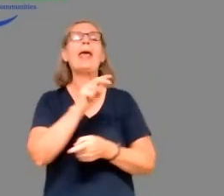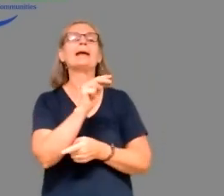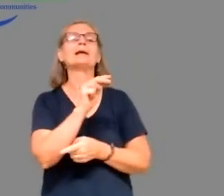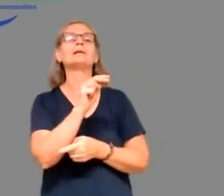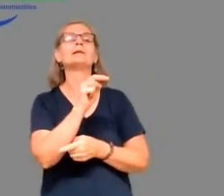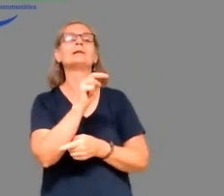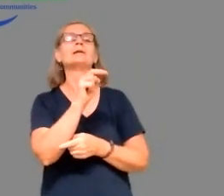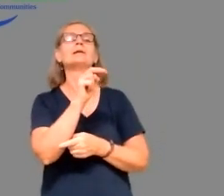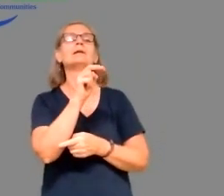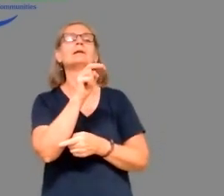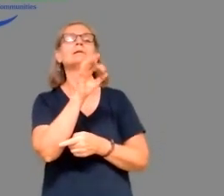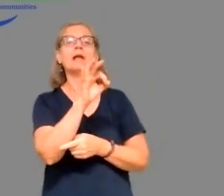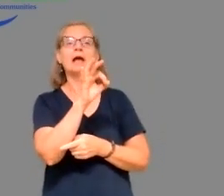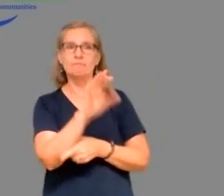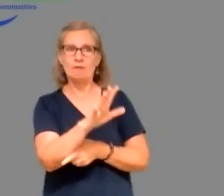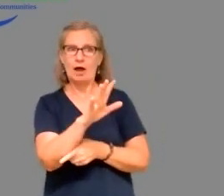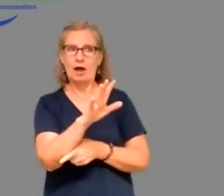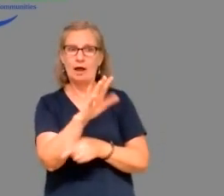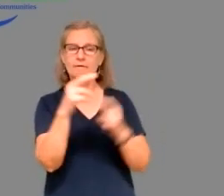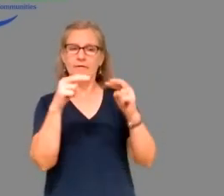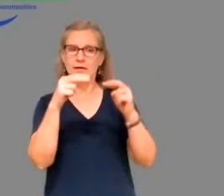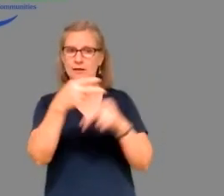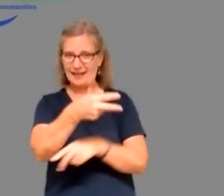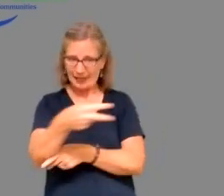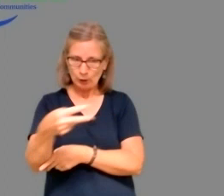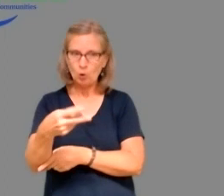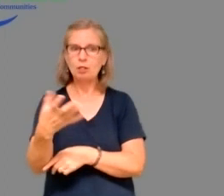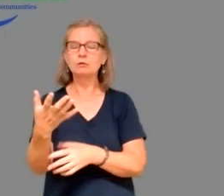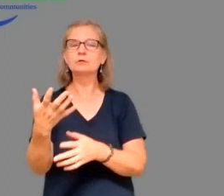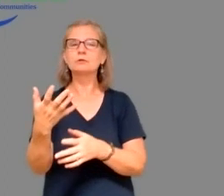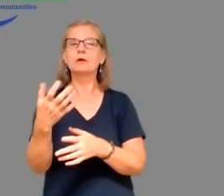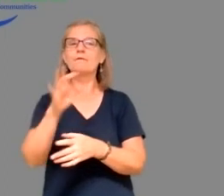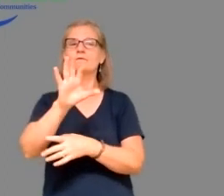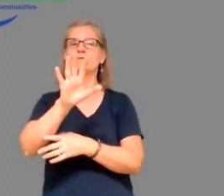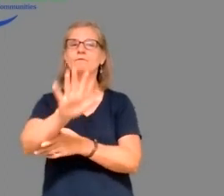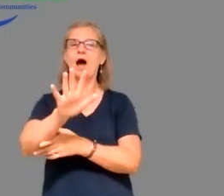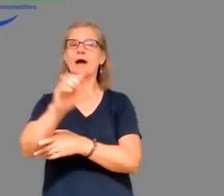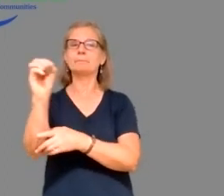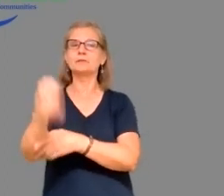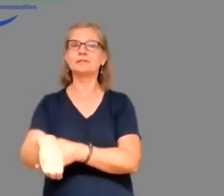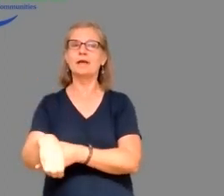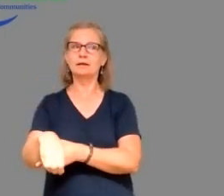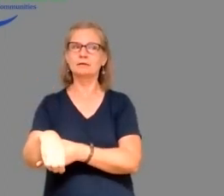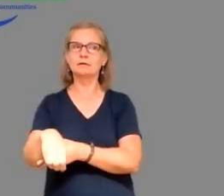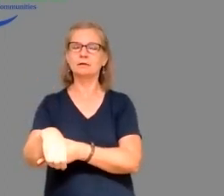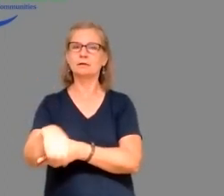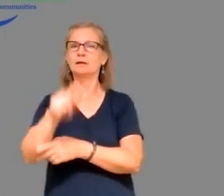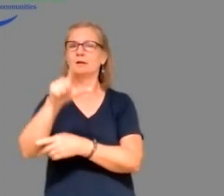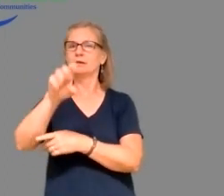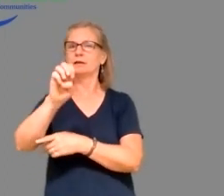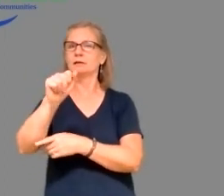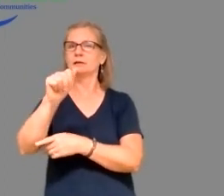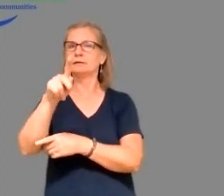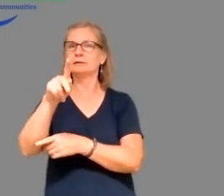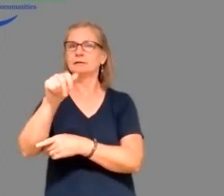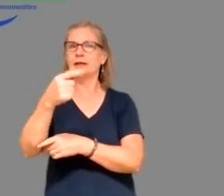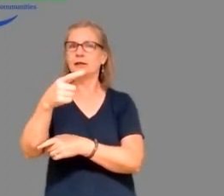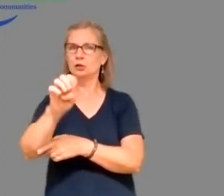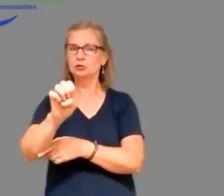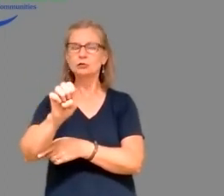Oh, I'll be darned. That's a good question. I will ask our liaison, Philip